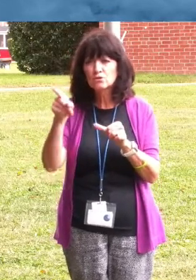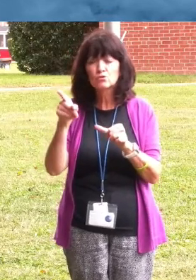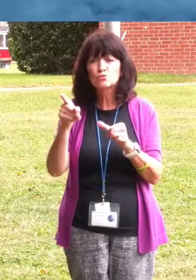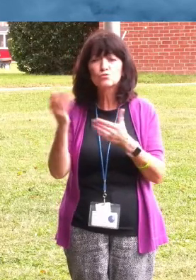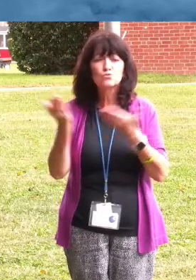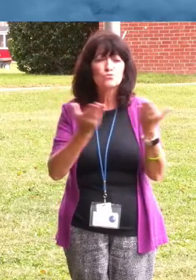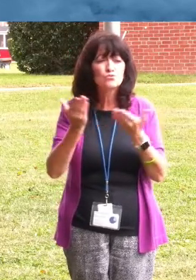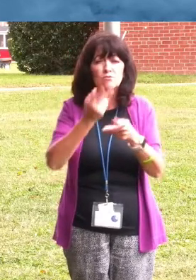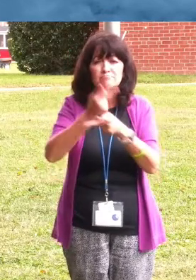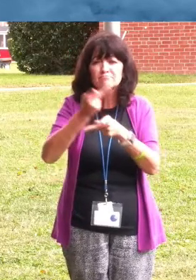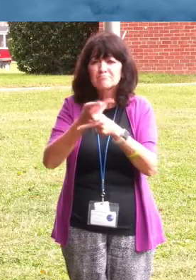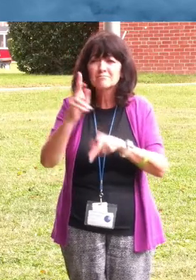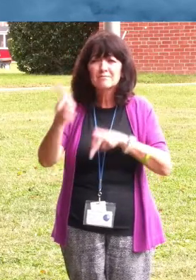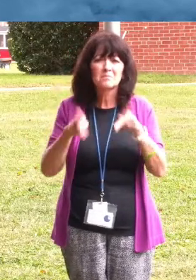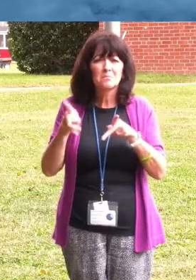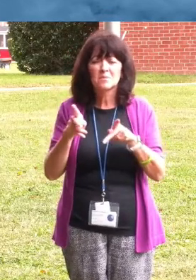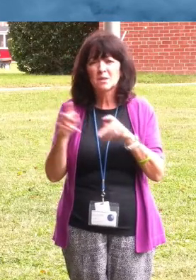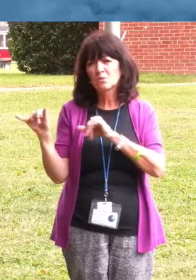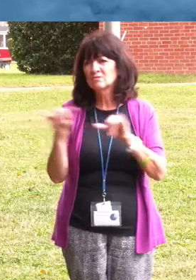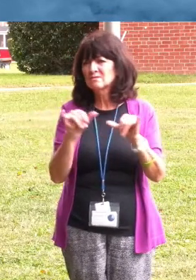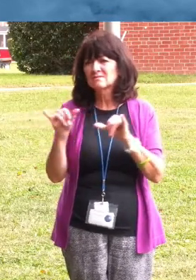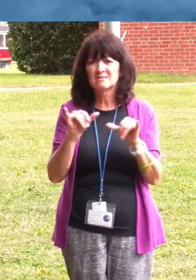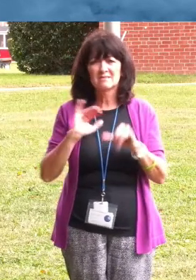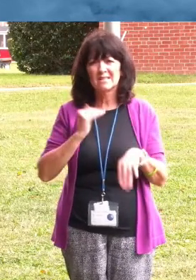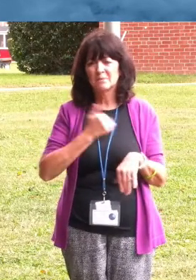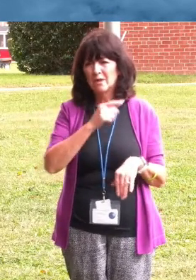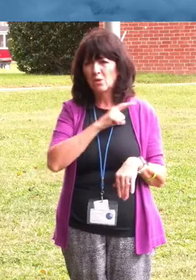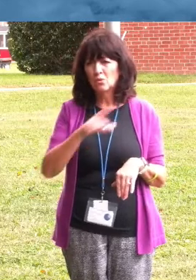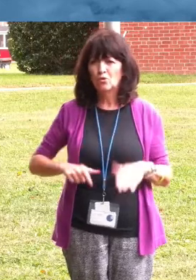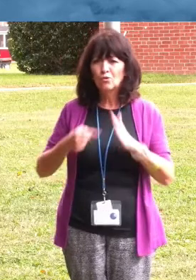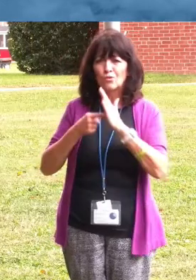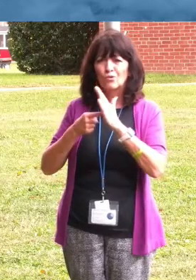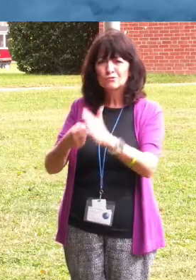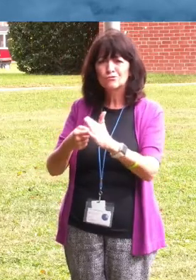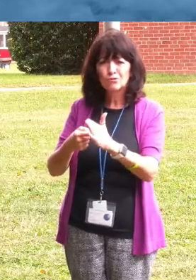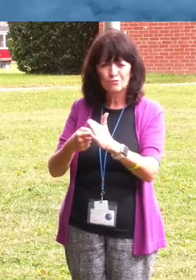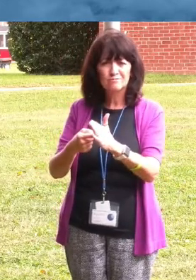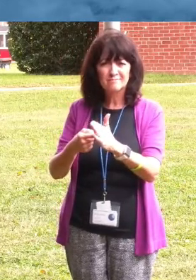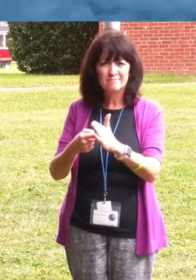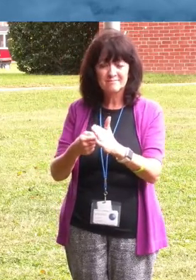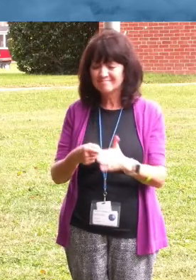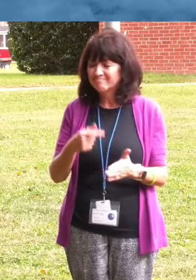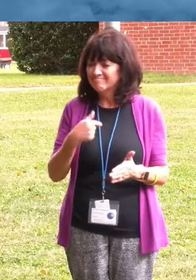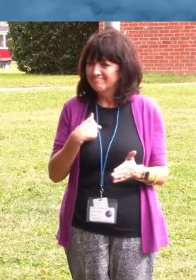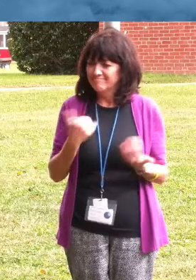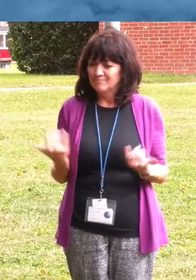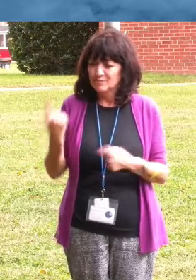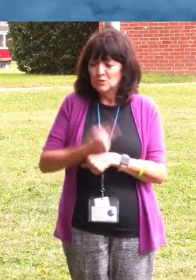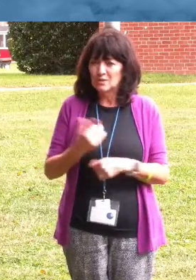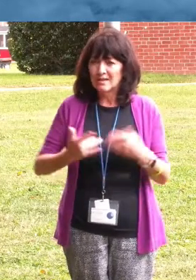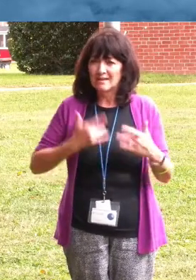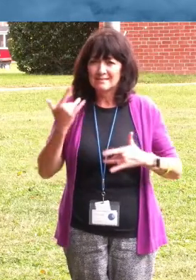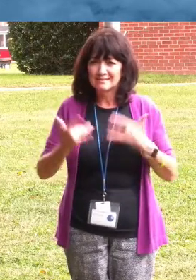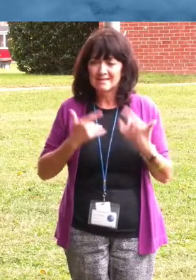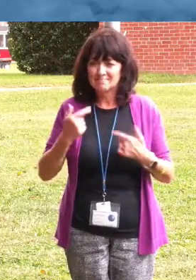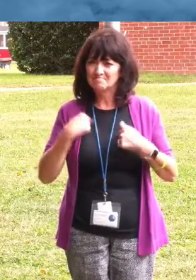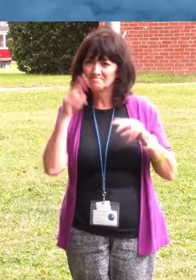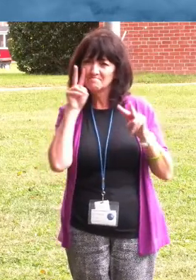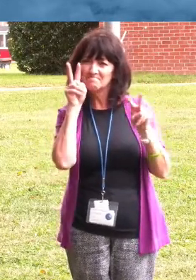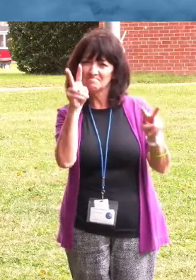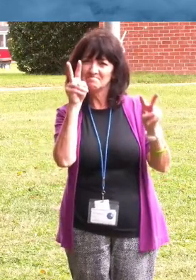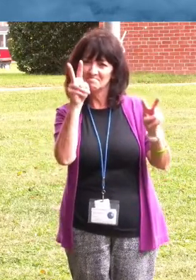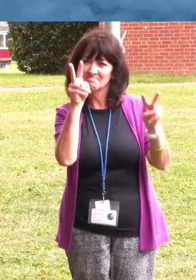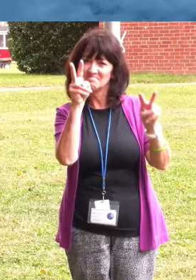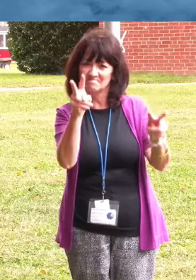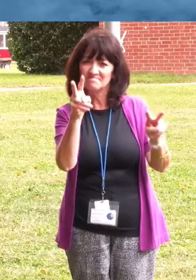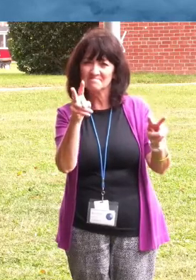you for taking care of our most vulnerable. This is an exciting day, and I cannot wait to come back for a ribbon